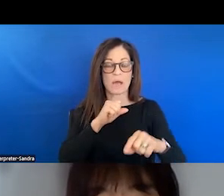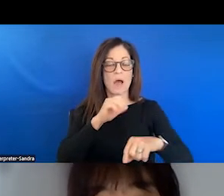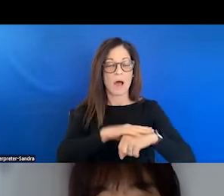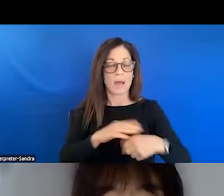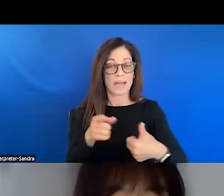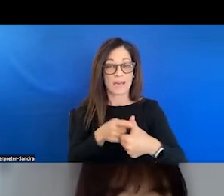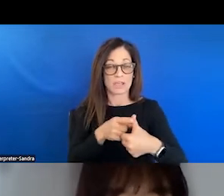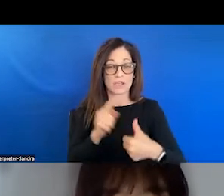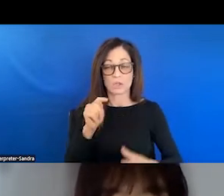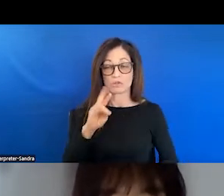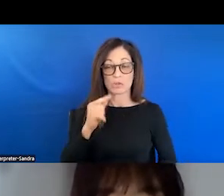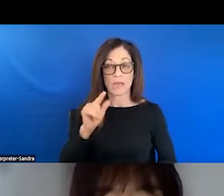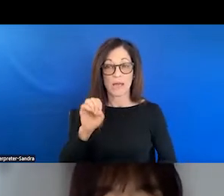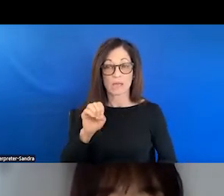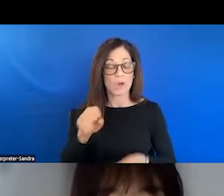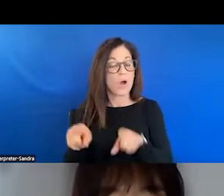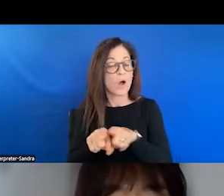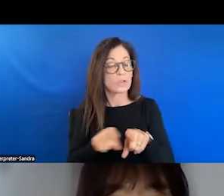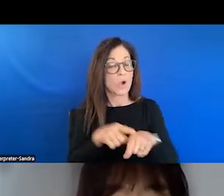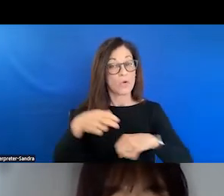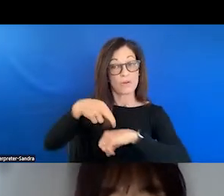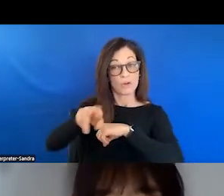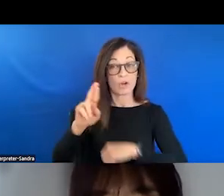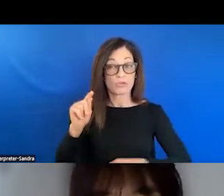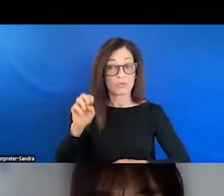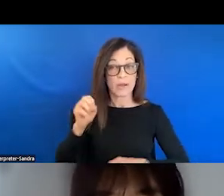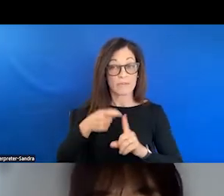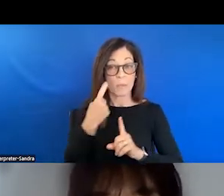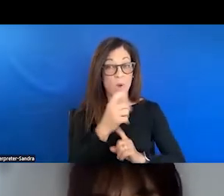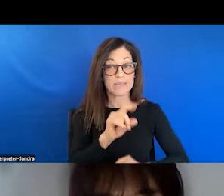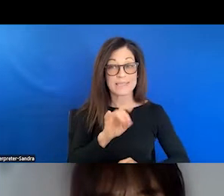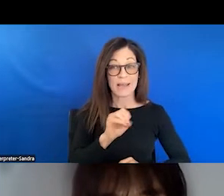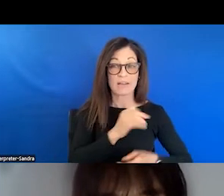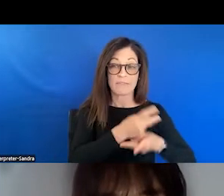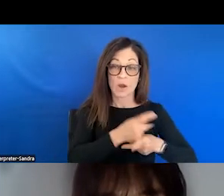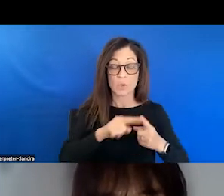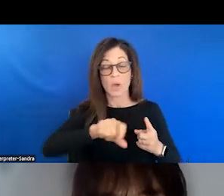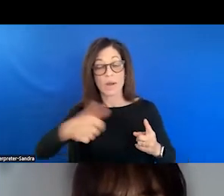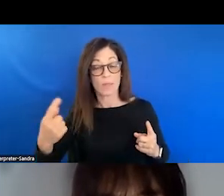triage and also the referral rates from one site of care to another.